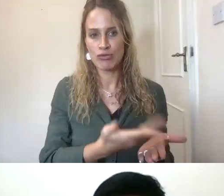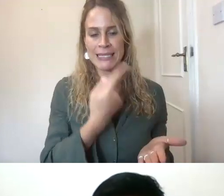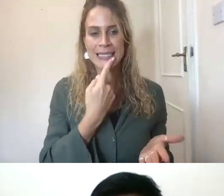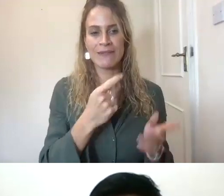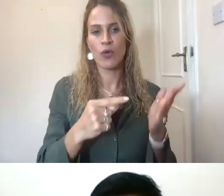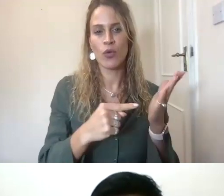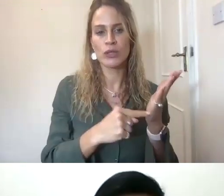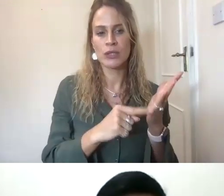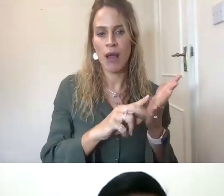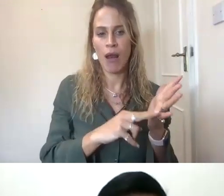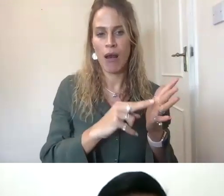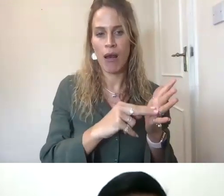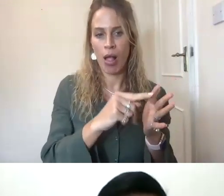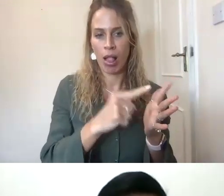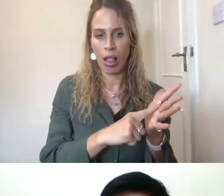moment?